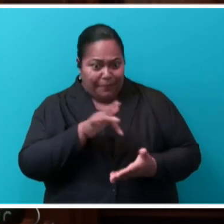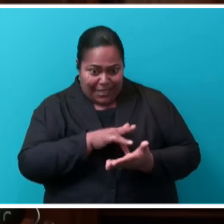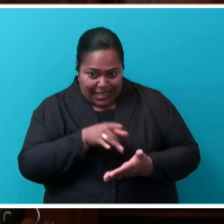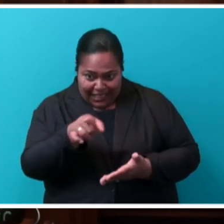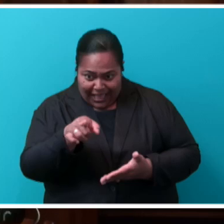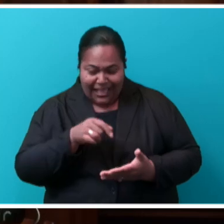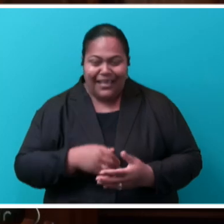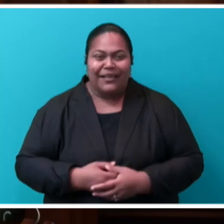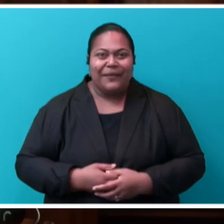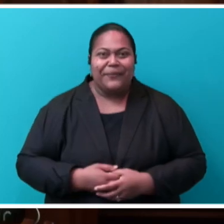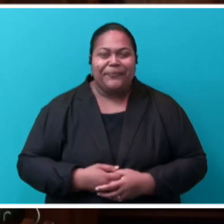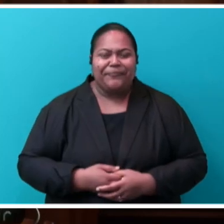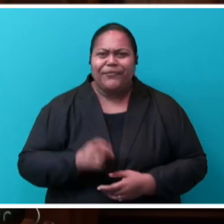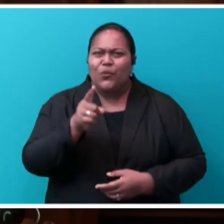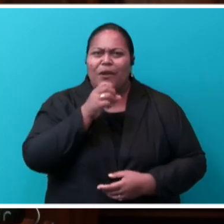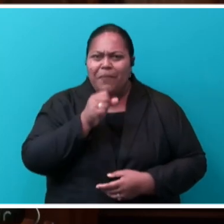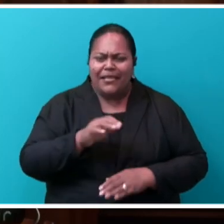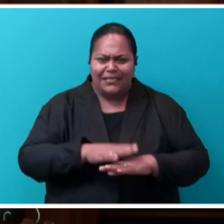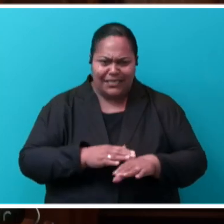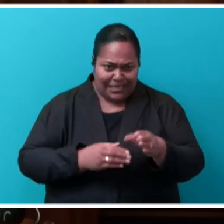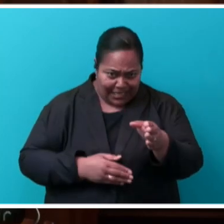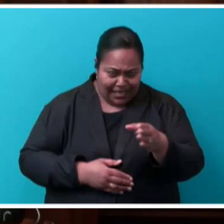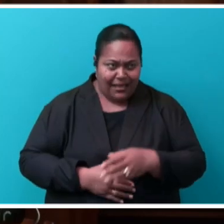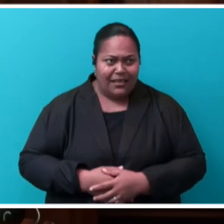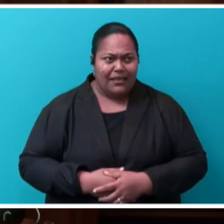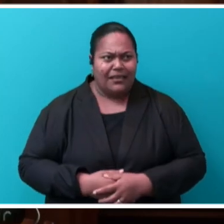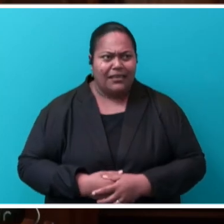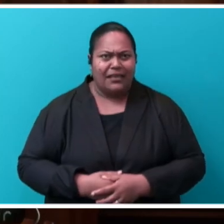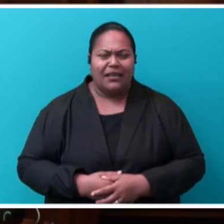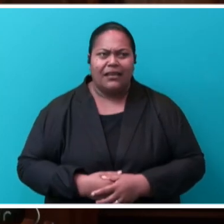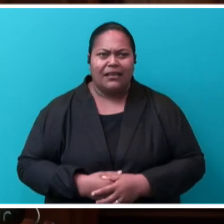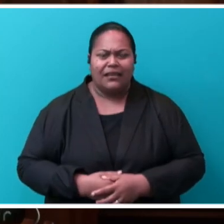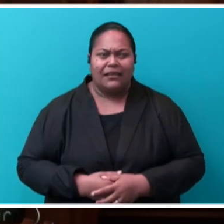a gentleman sitting here, all red